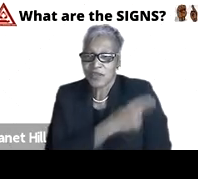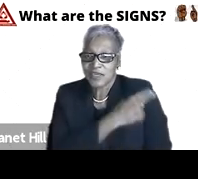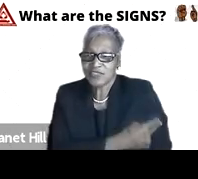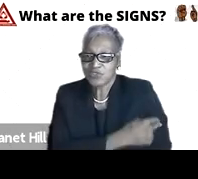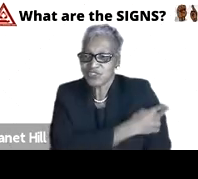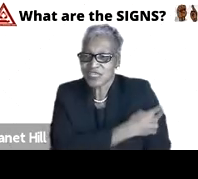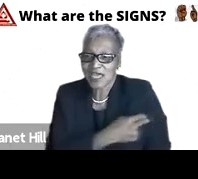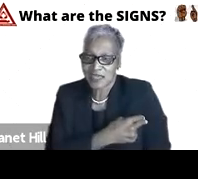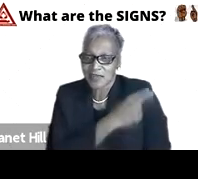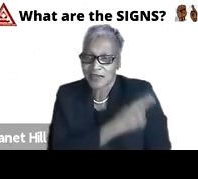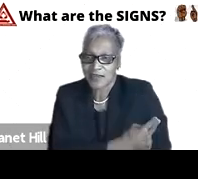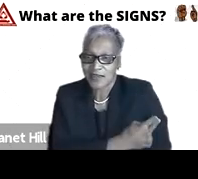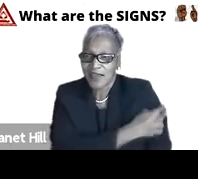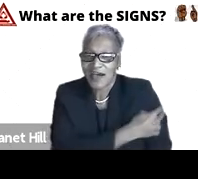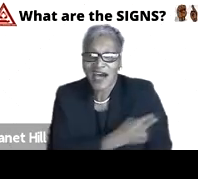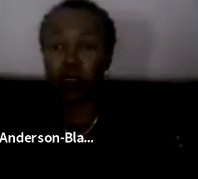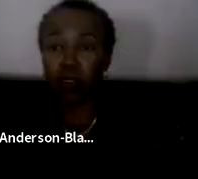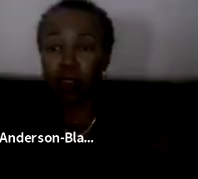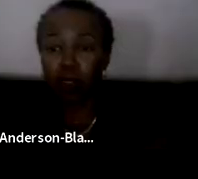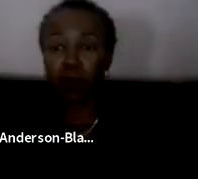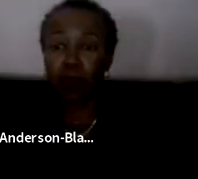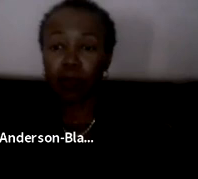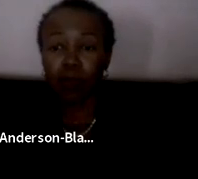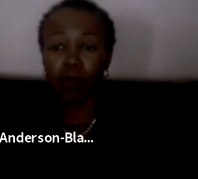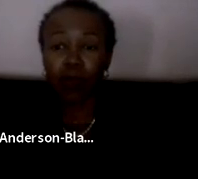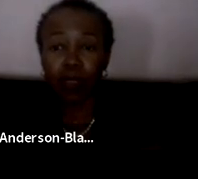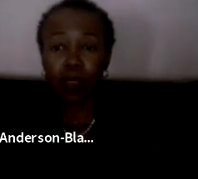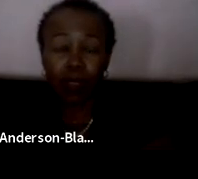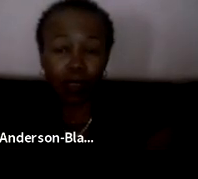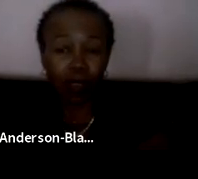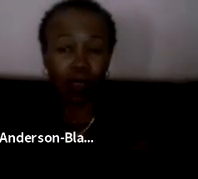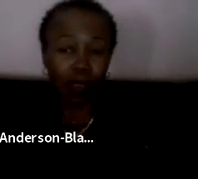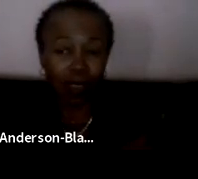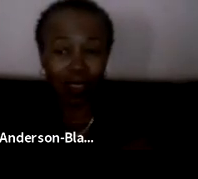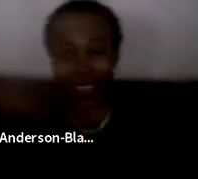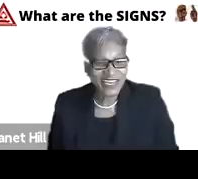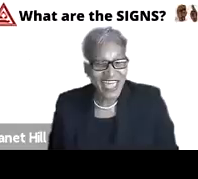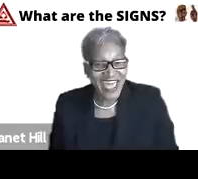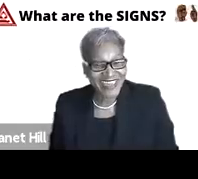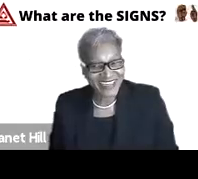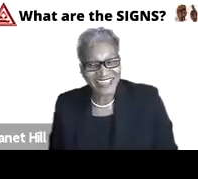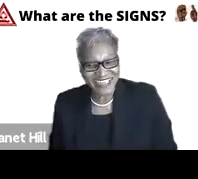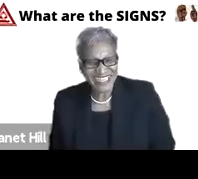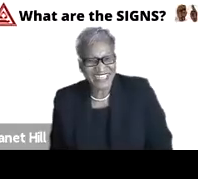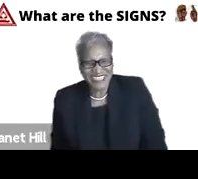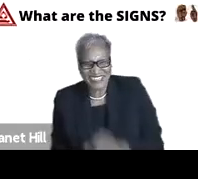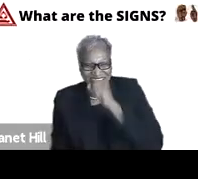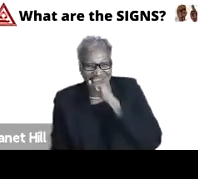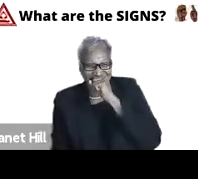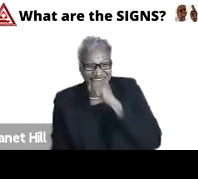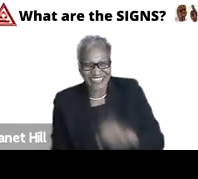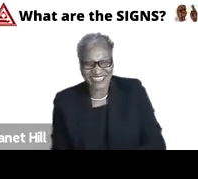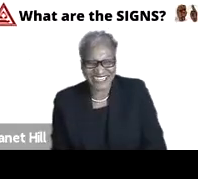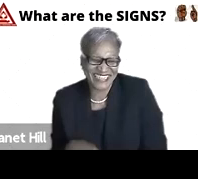here. Guess what you're signing? Hospital. Who knew that? You get an A.